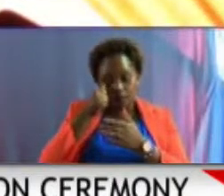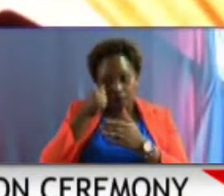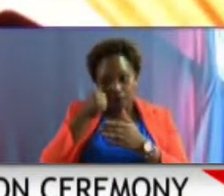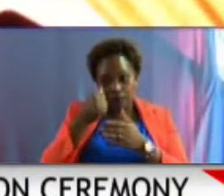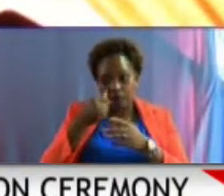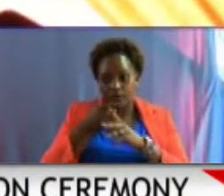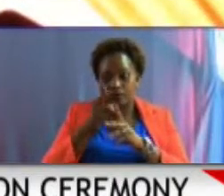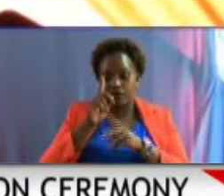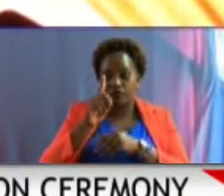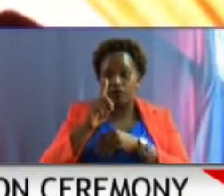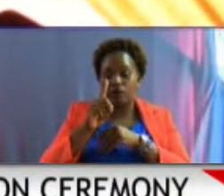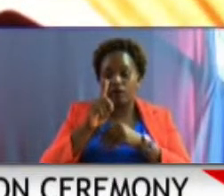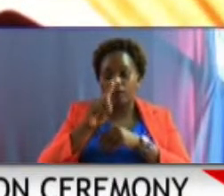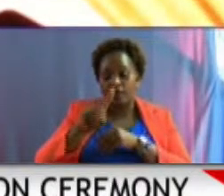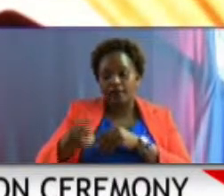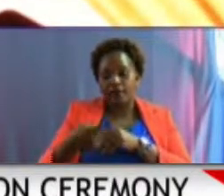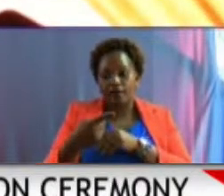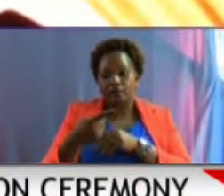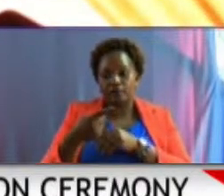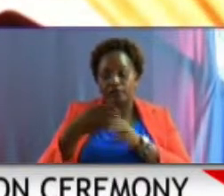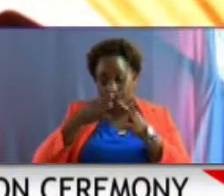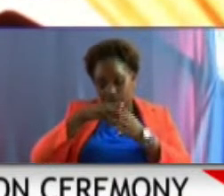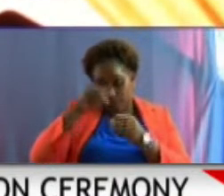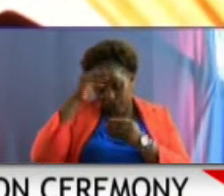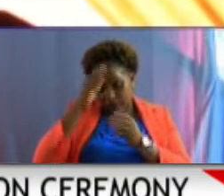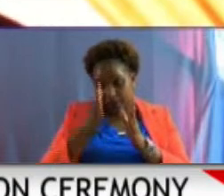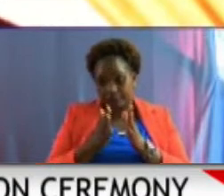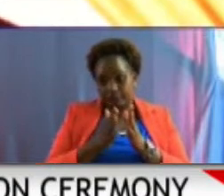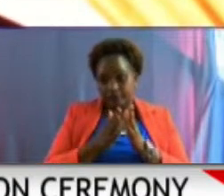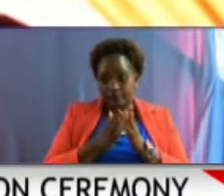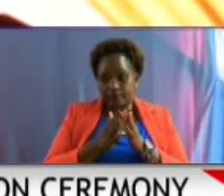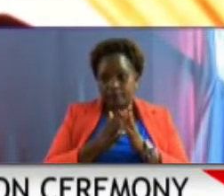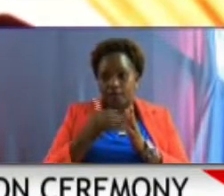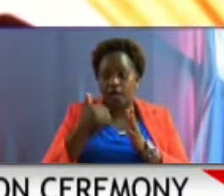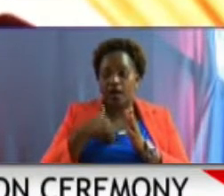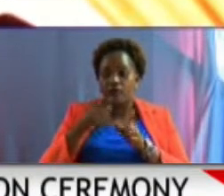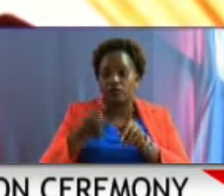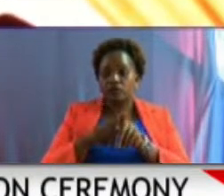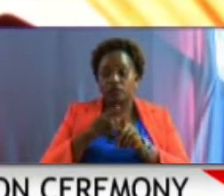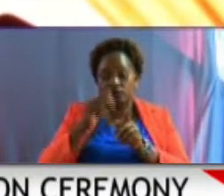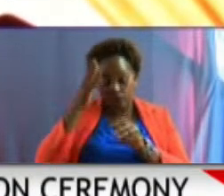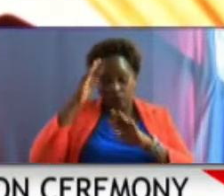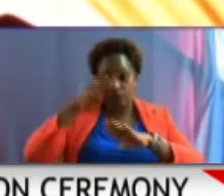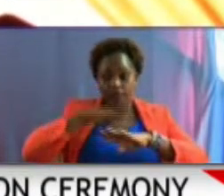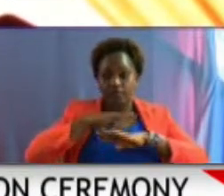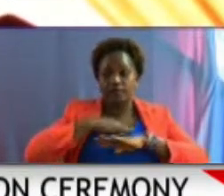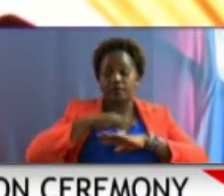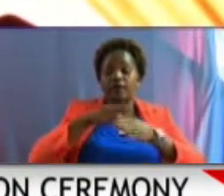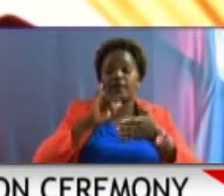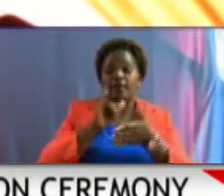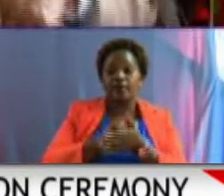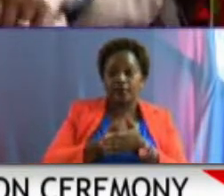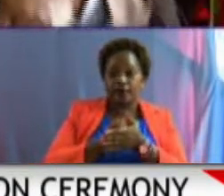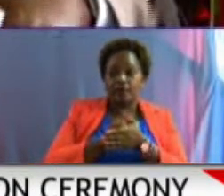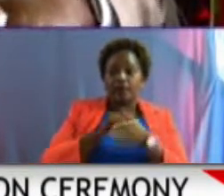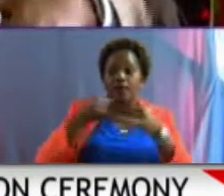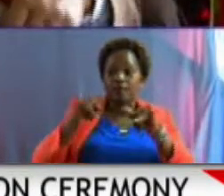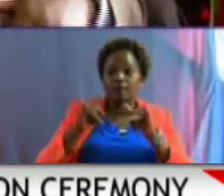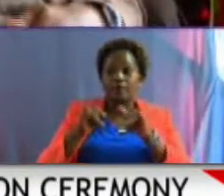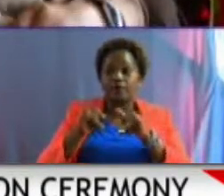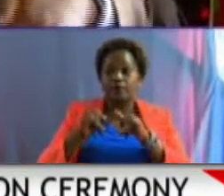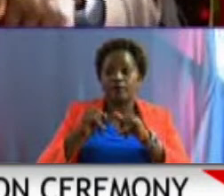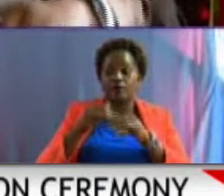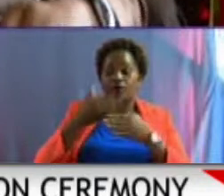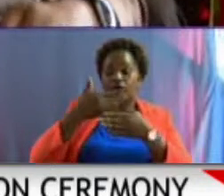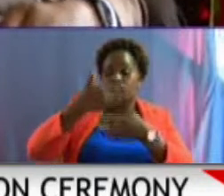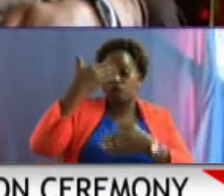accommodation for around 1,000 students. I have noted with satisfaction that the implementation of the